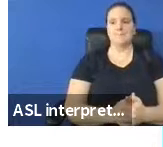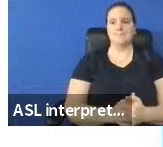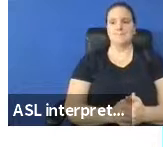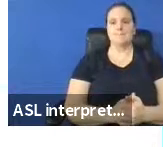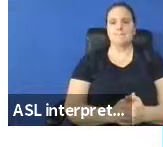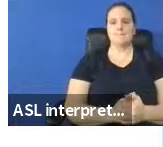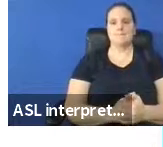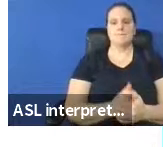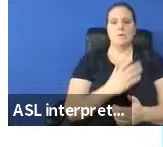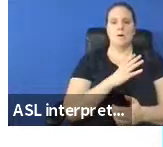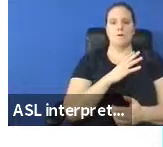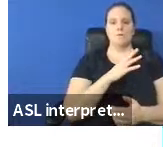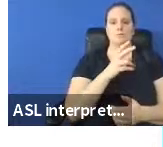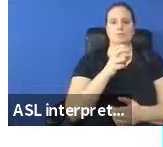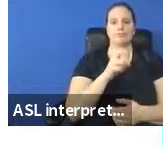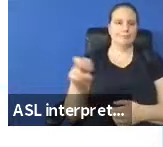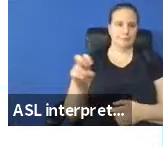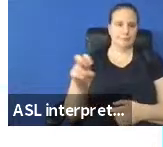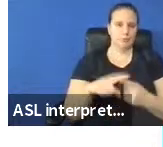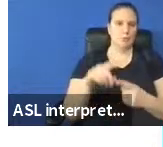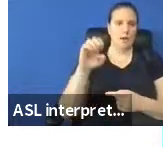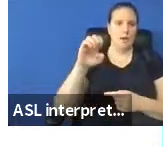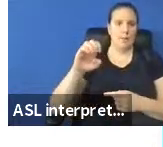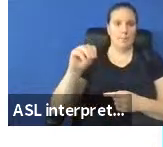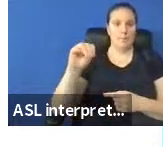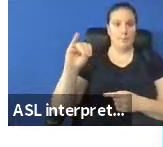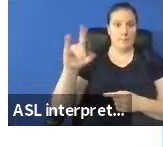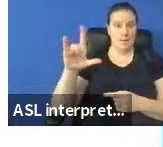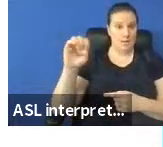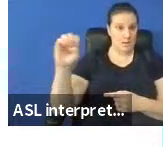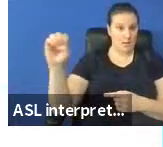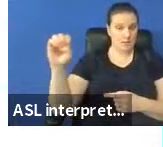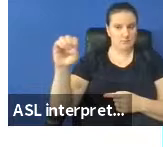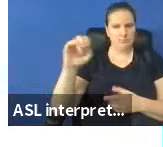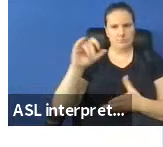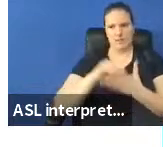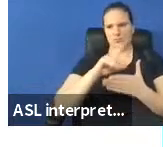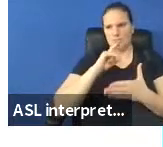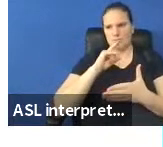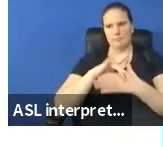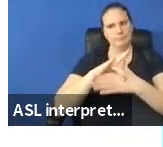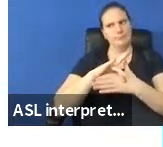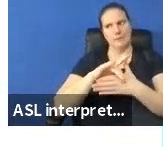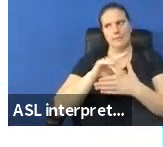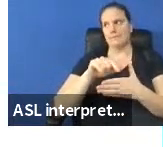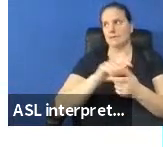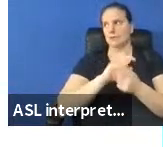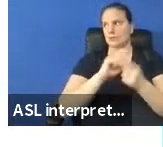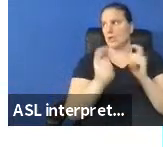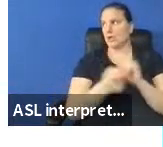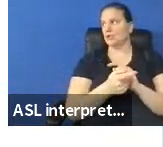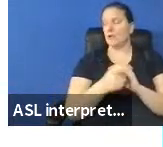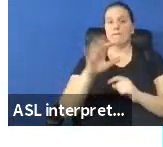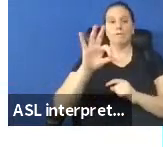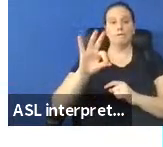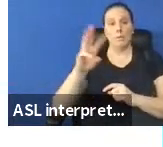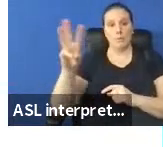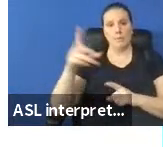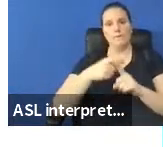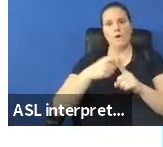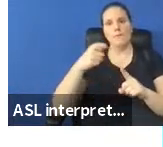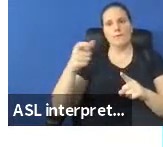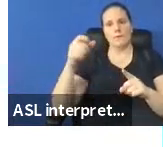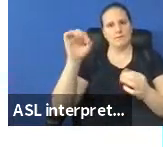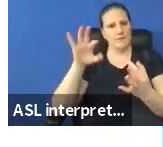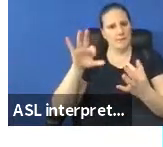I'm going to hand it over to Emily because this is really the meat of the changes in the framework based on the input that we